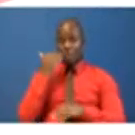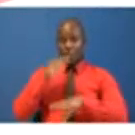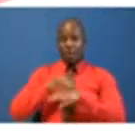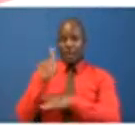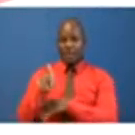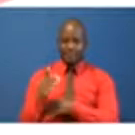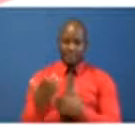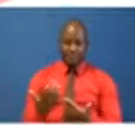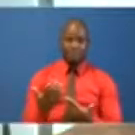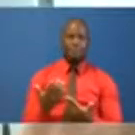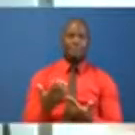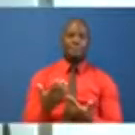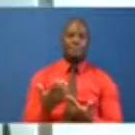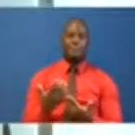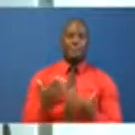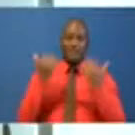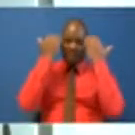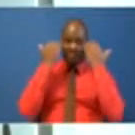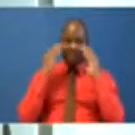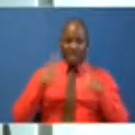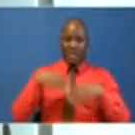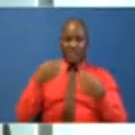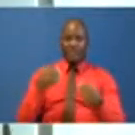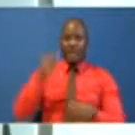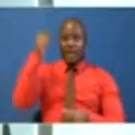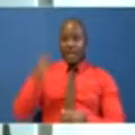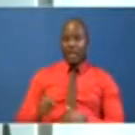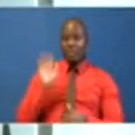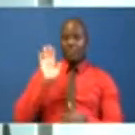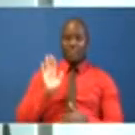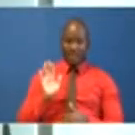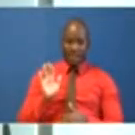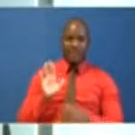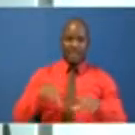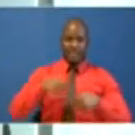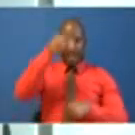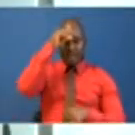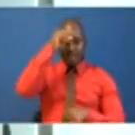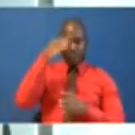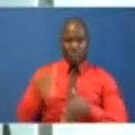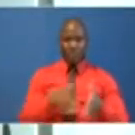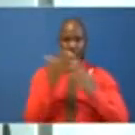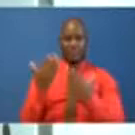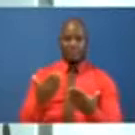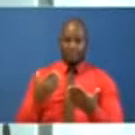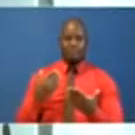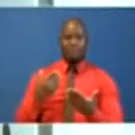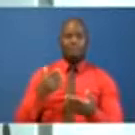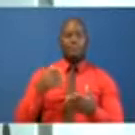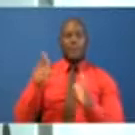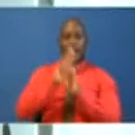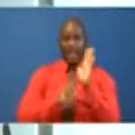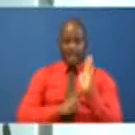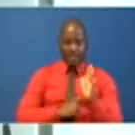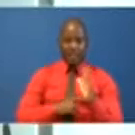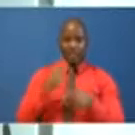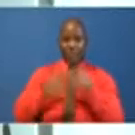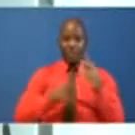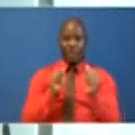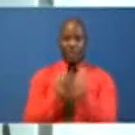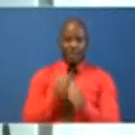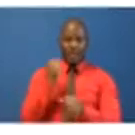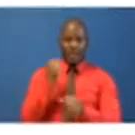the court was you know gave our ruling that gave government the opportunity to regularize the process